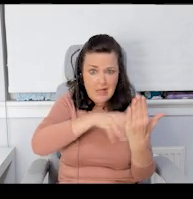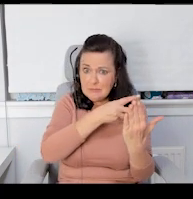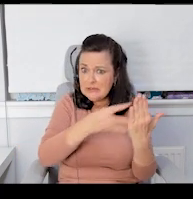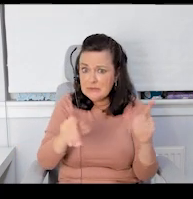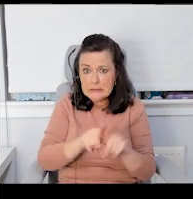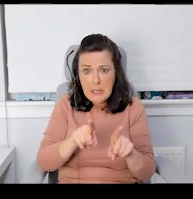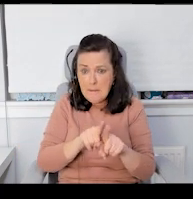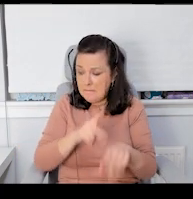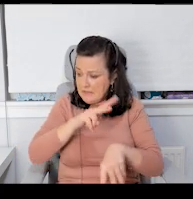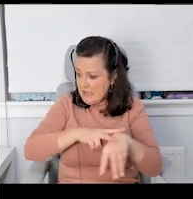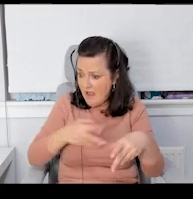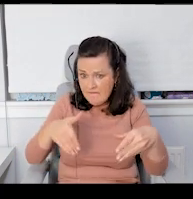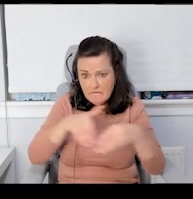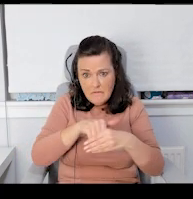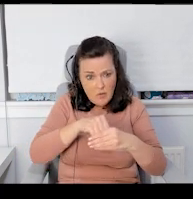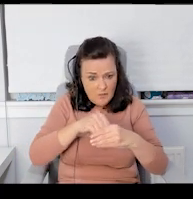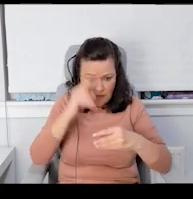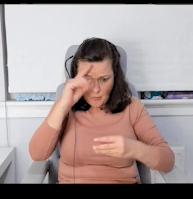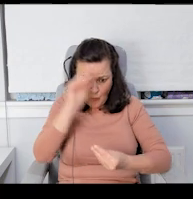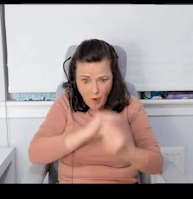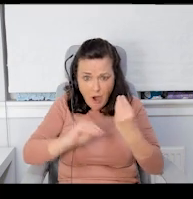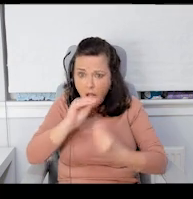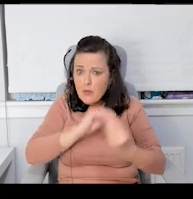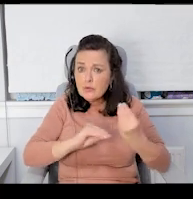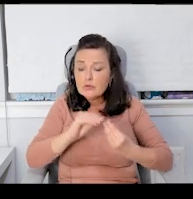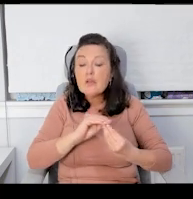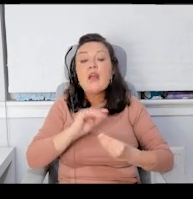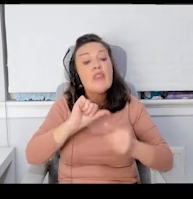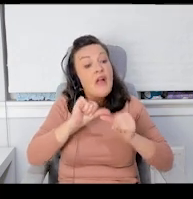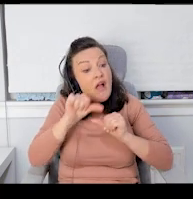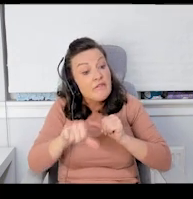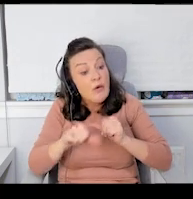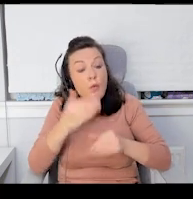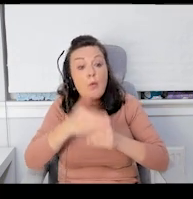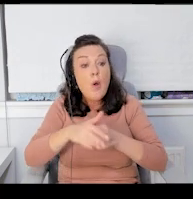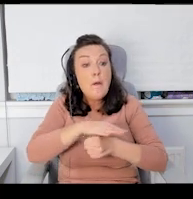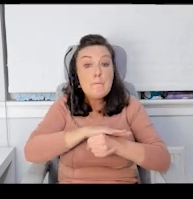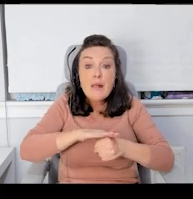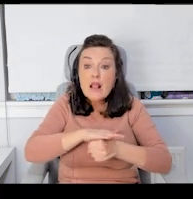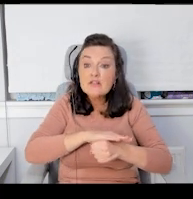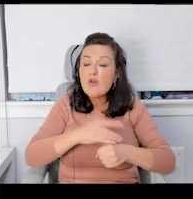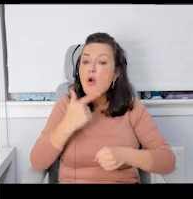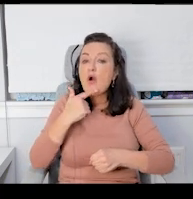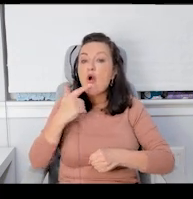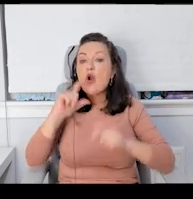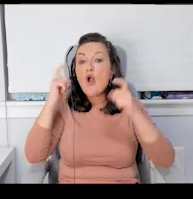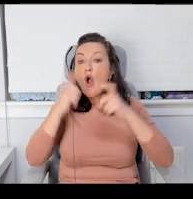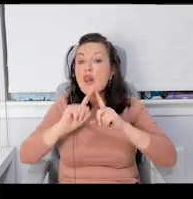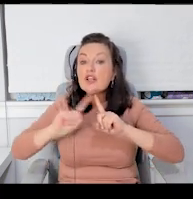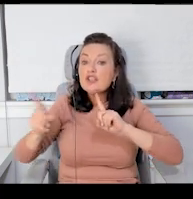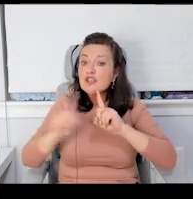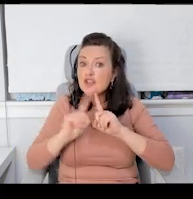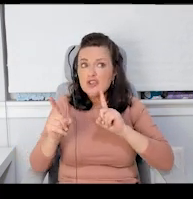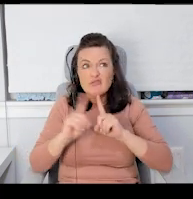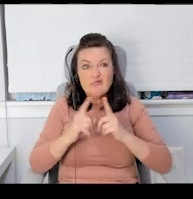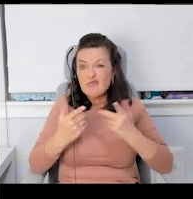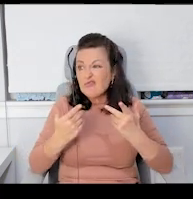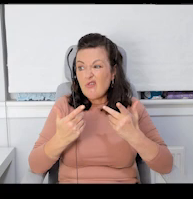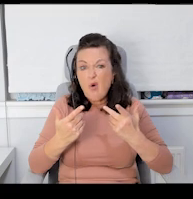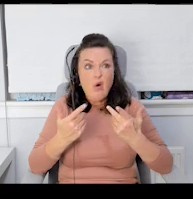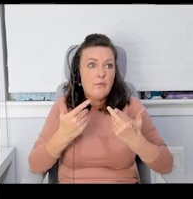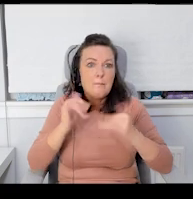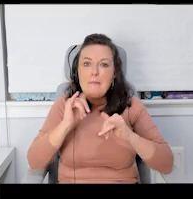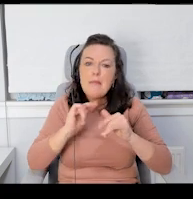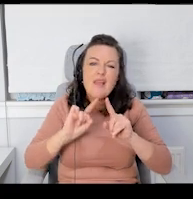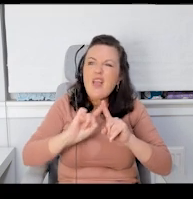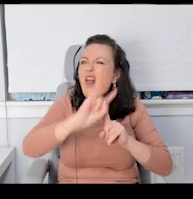involved were in that structure, and then the work placement and the planning around the work placement, be it in sick